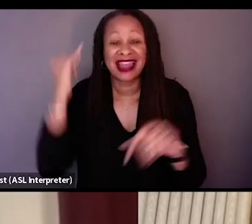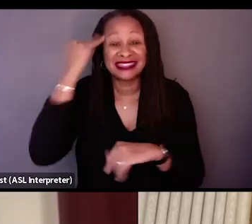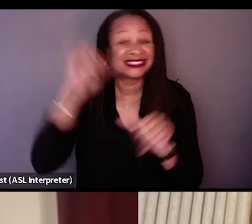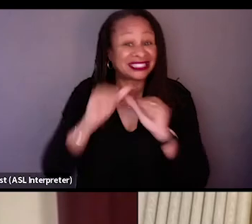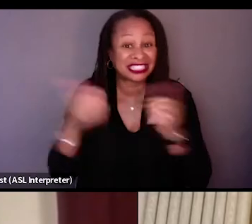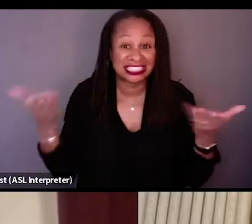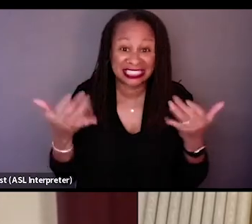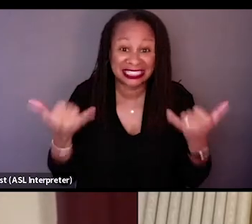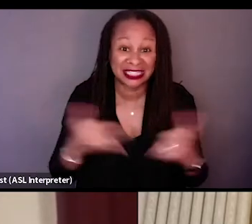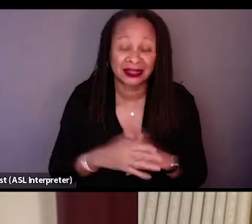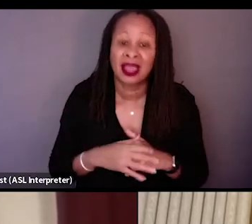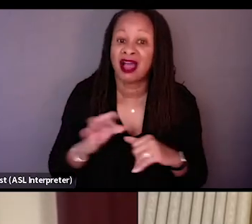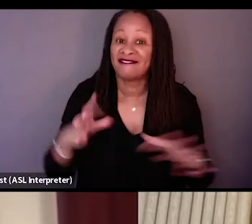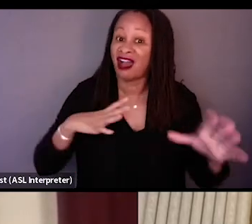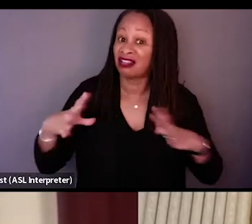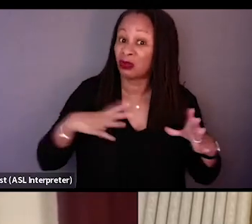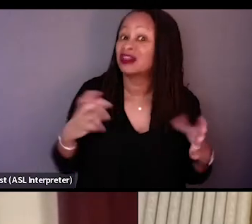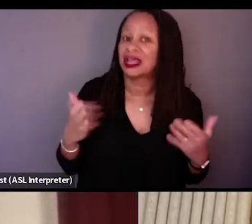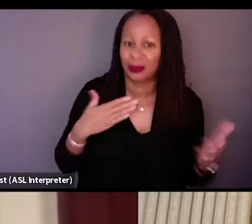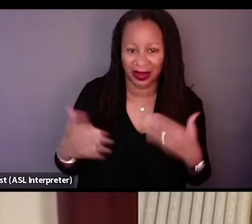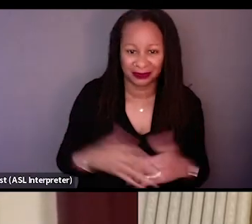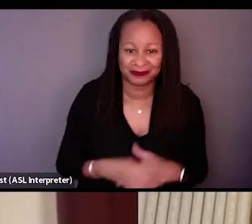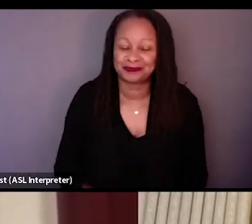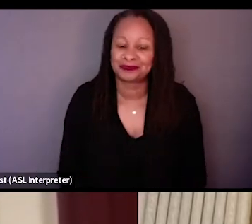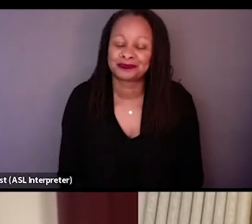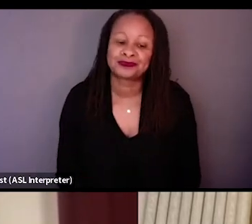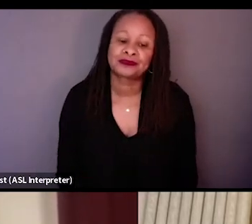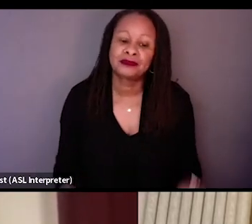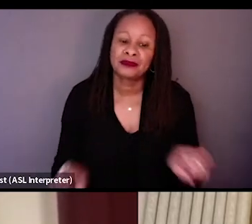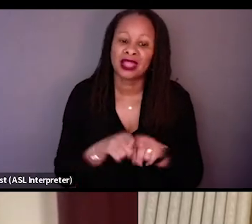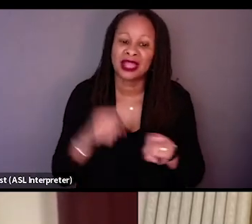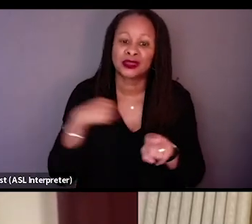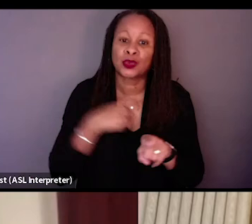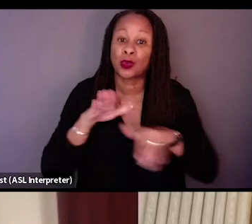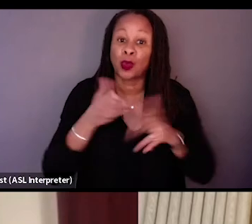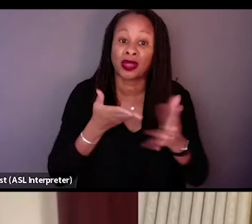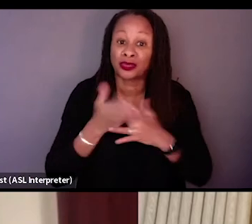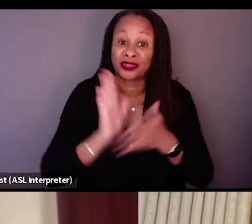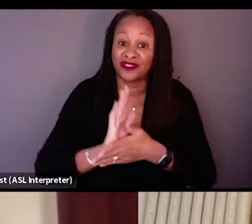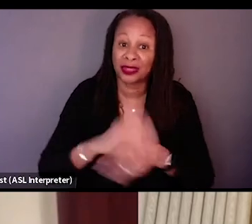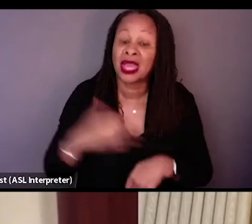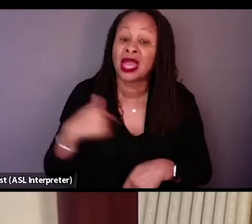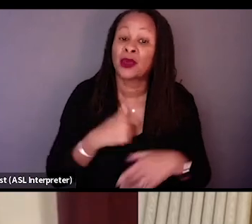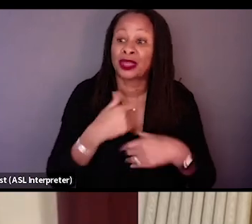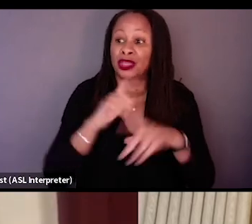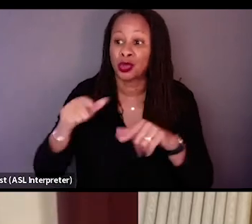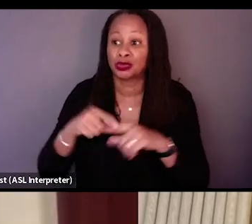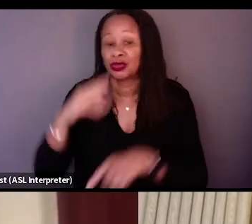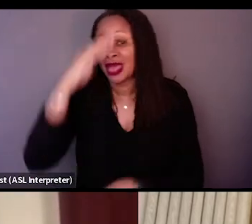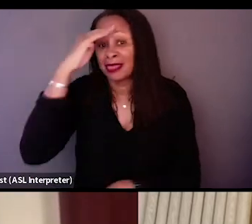mind of Hollywood anyway. And as we walk through the film and we make our way into that